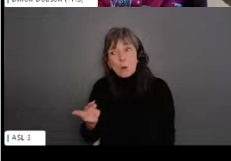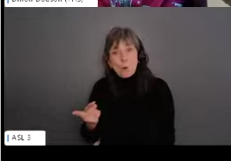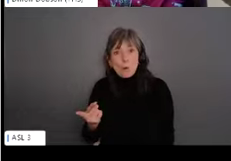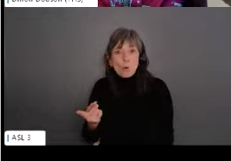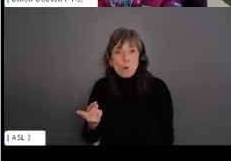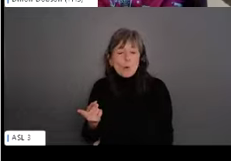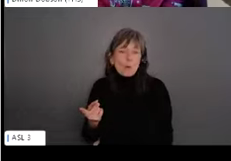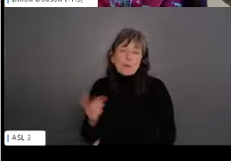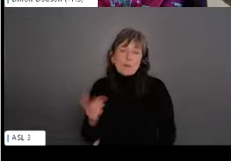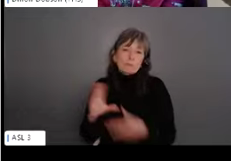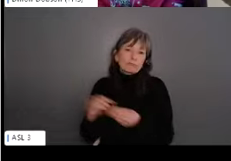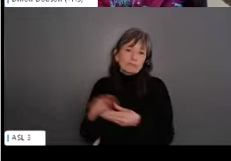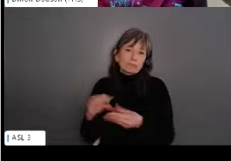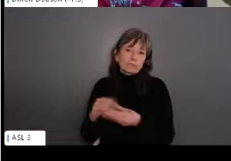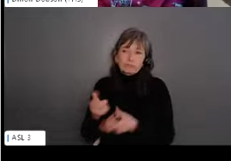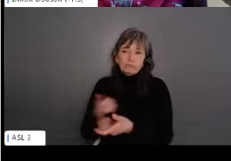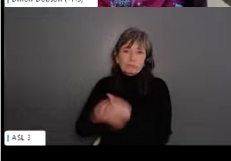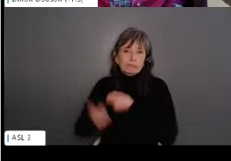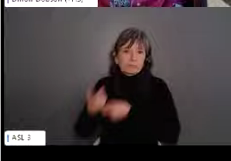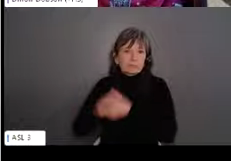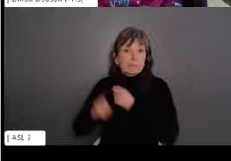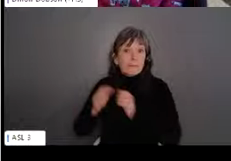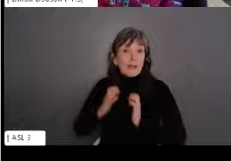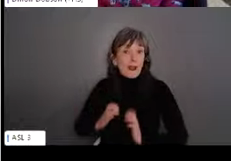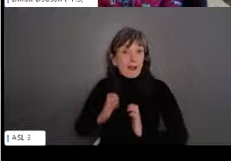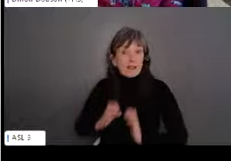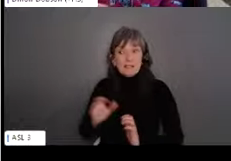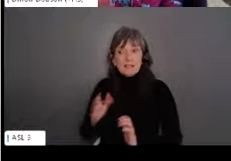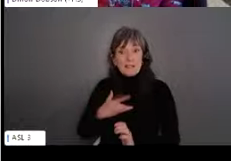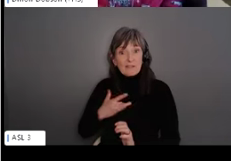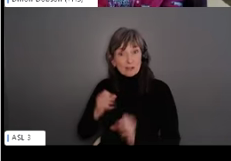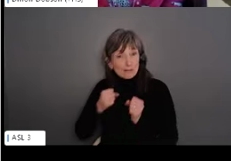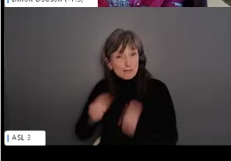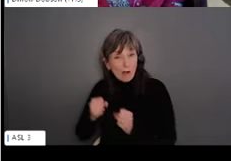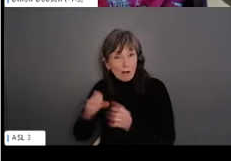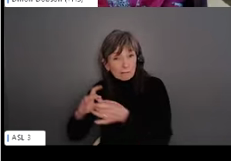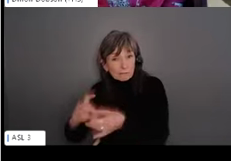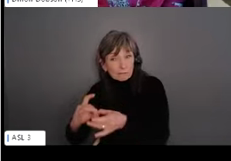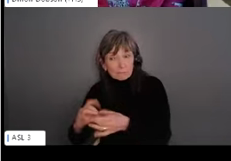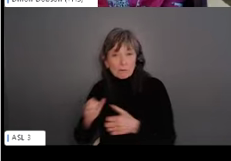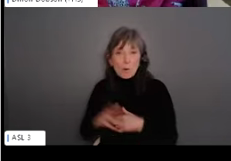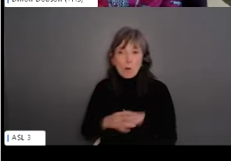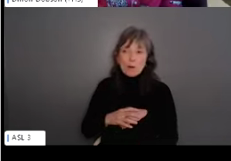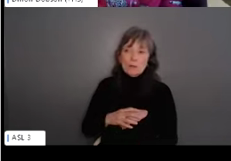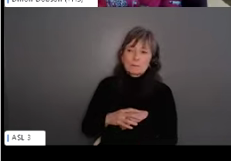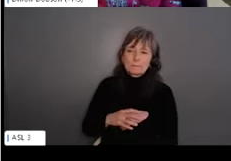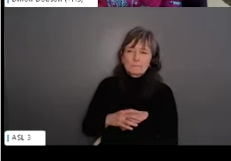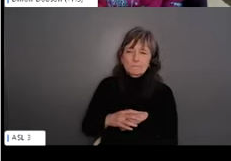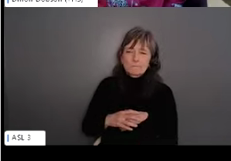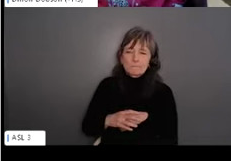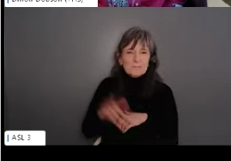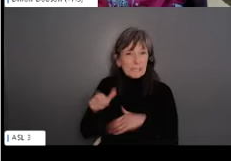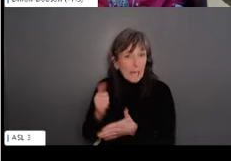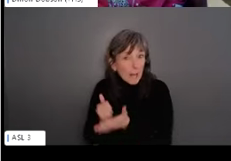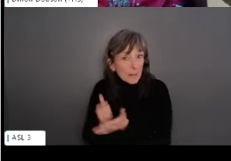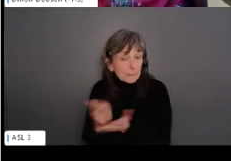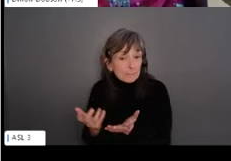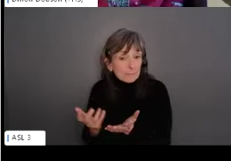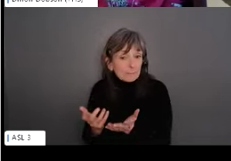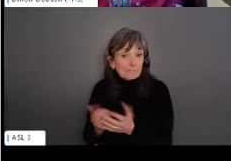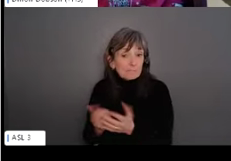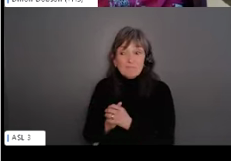really important information about your client, their attachment, and gaps potentially that are there. Tell me about an animal's typical day.